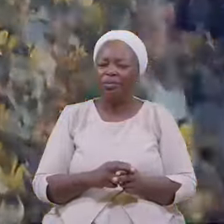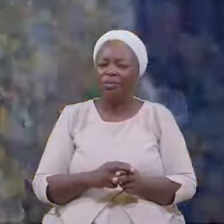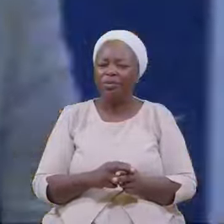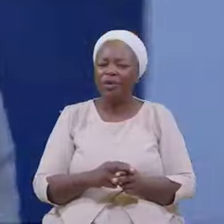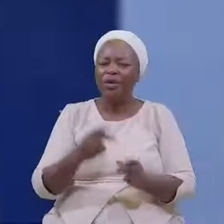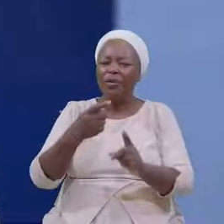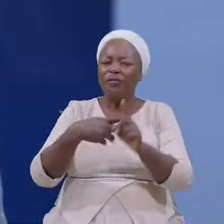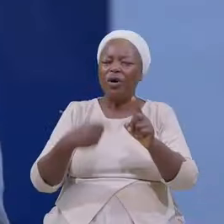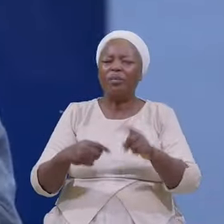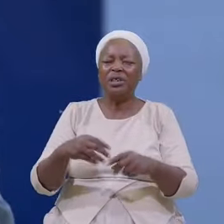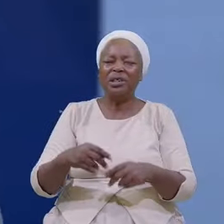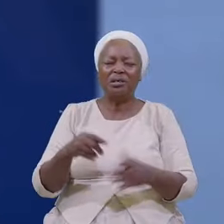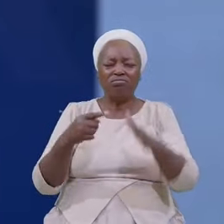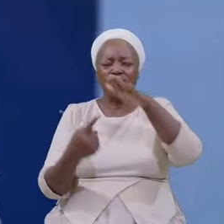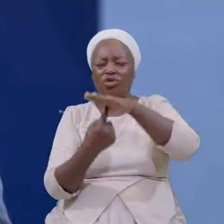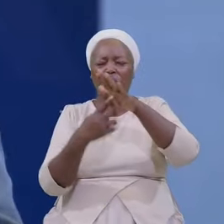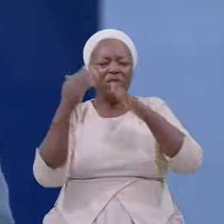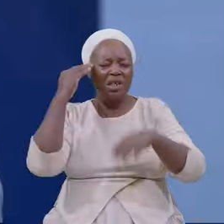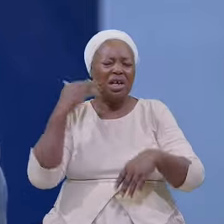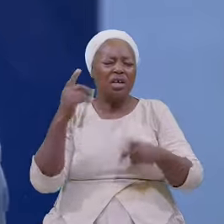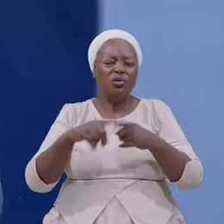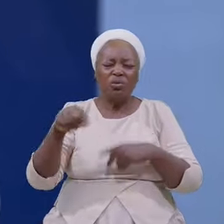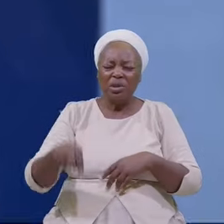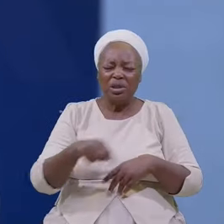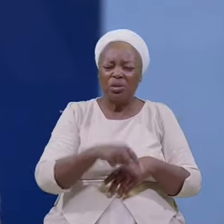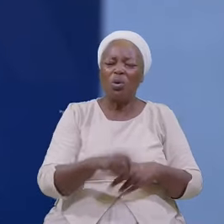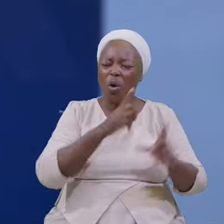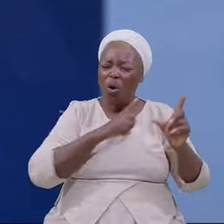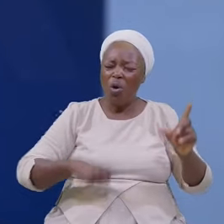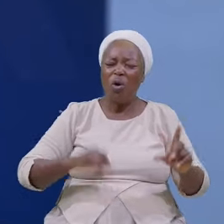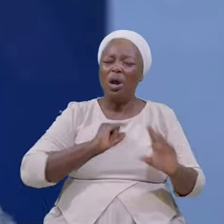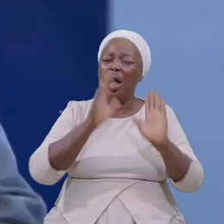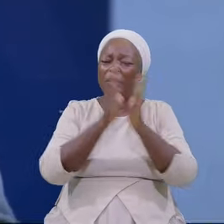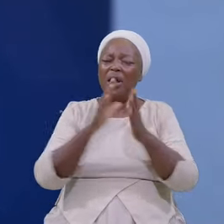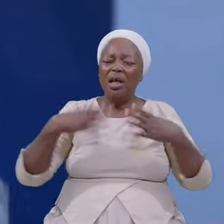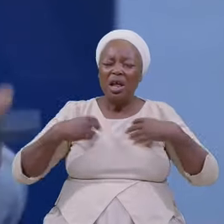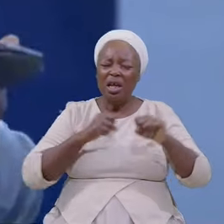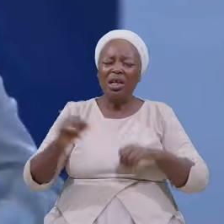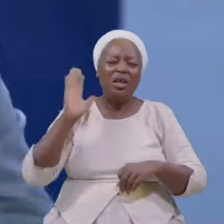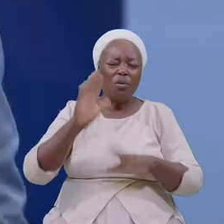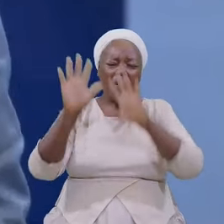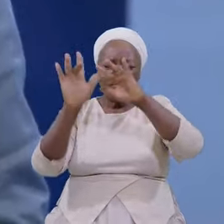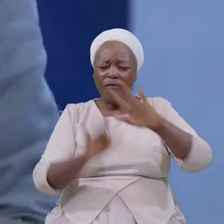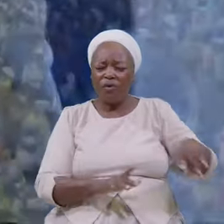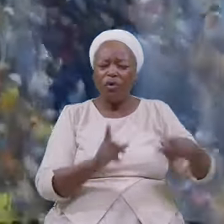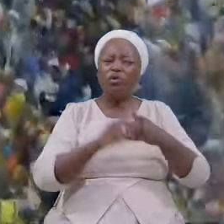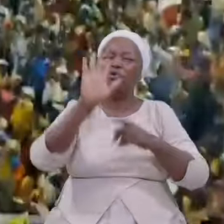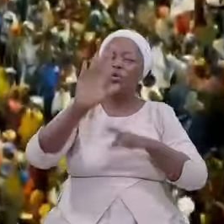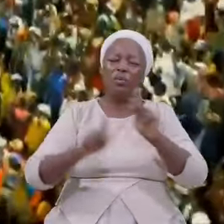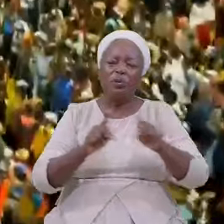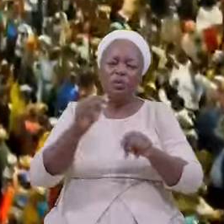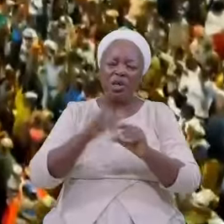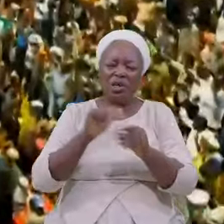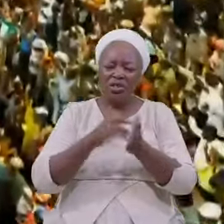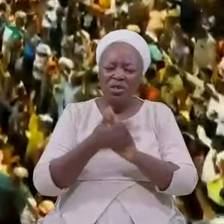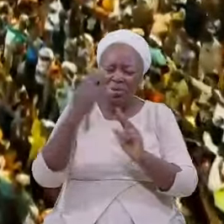top of the head to the tip of the toe, Lord, I pray, healing will flow to your people. De la tête jusqu'au bout